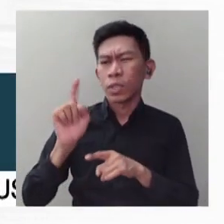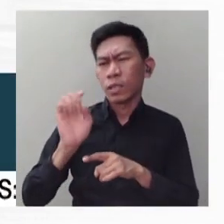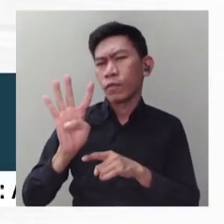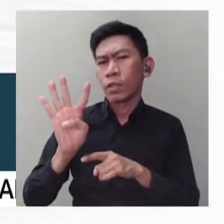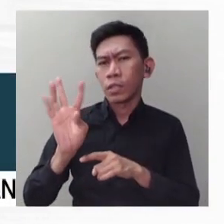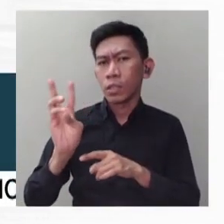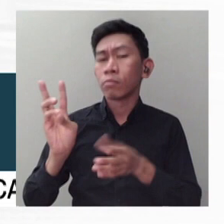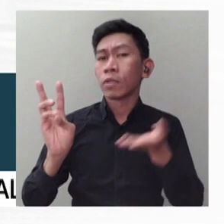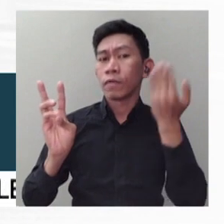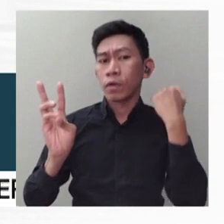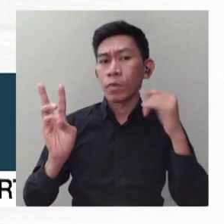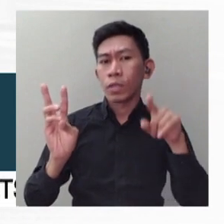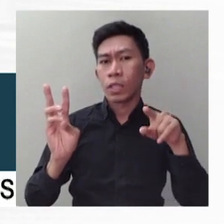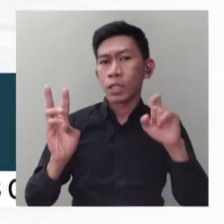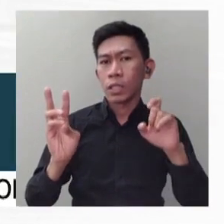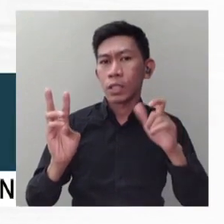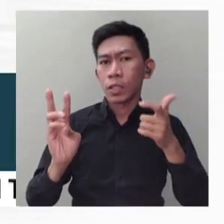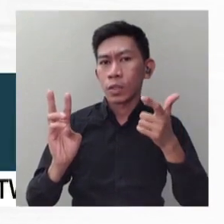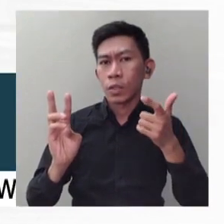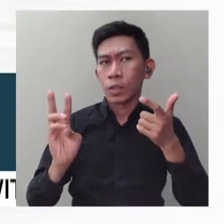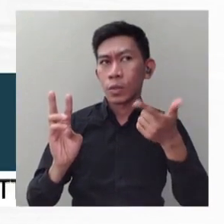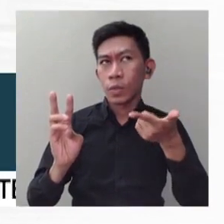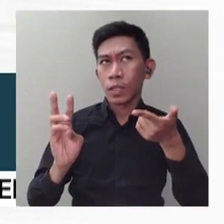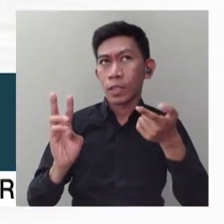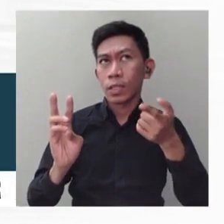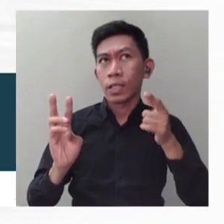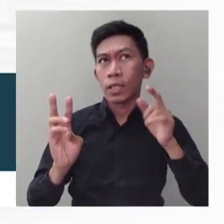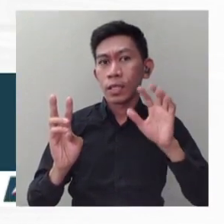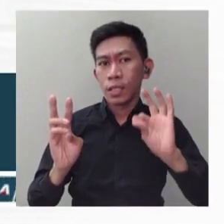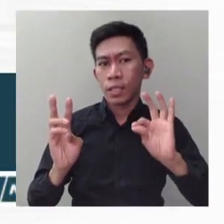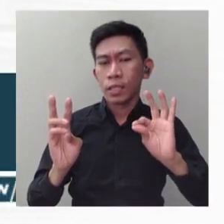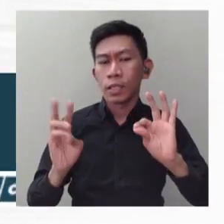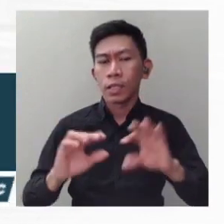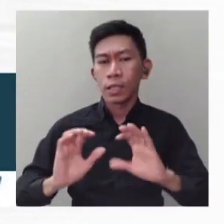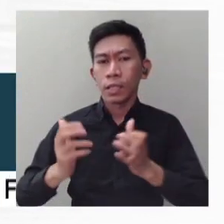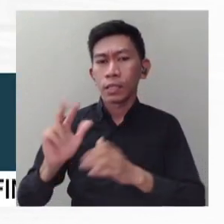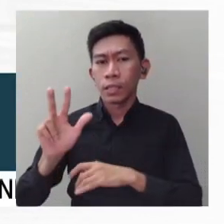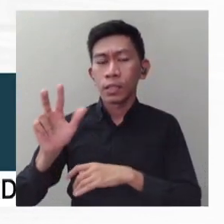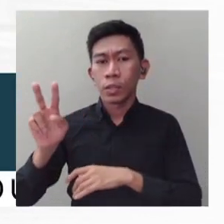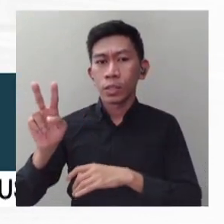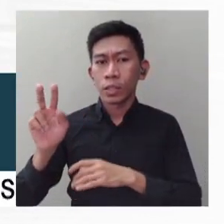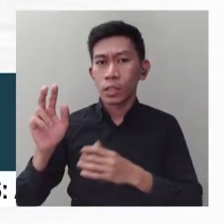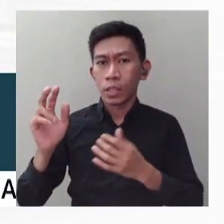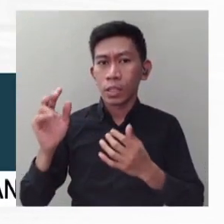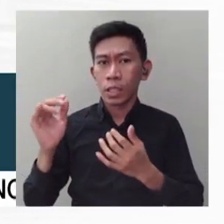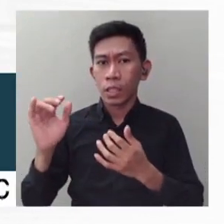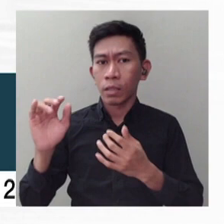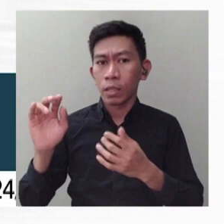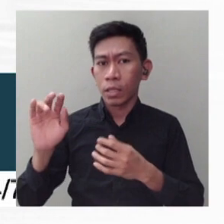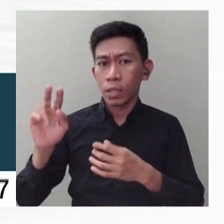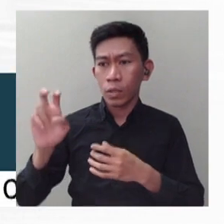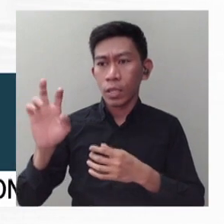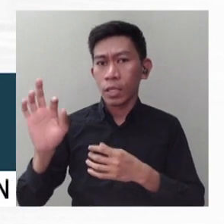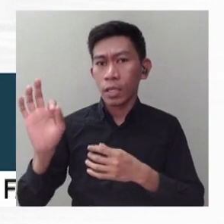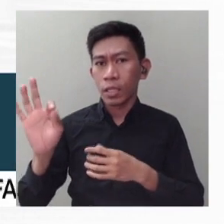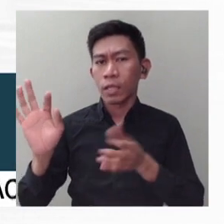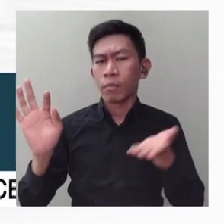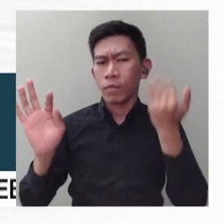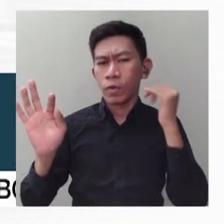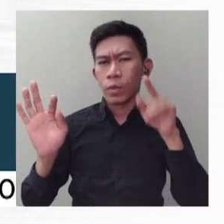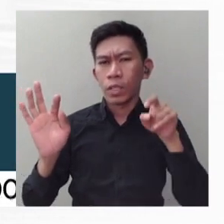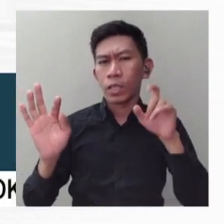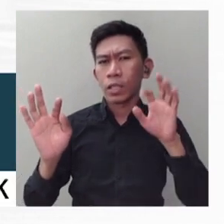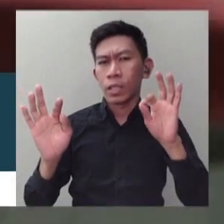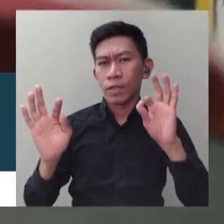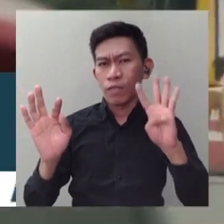previous 129. And Class 3 will be paying 219 from 194. The TRB